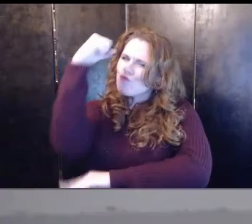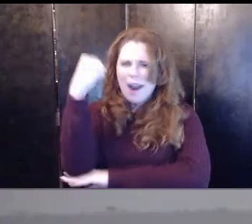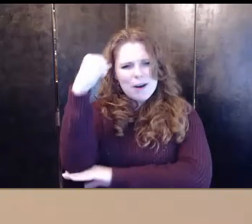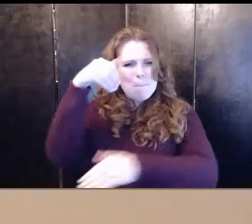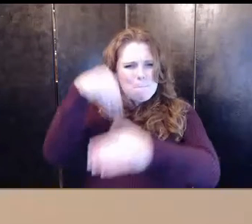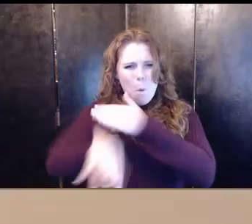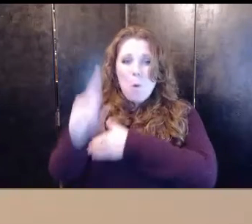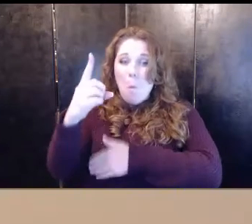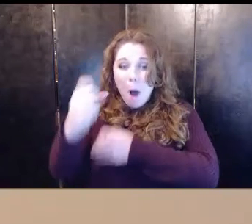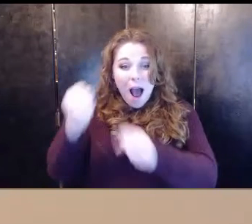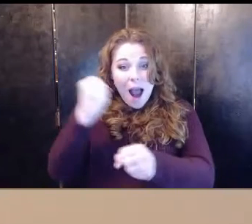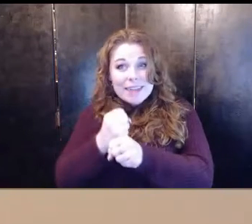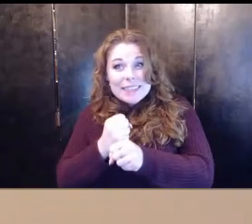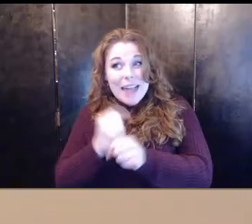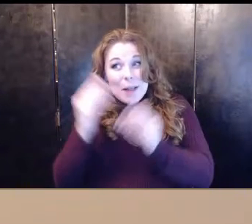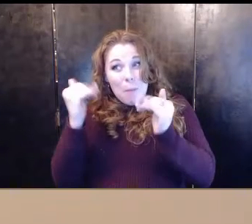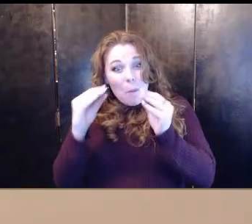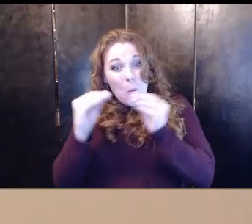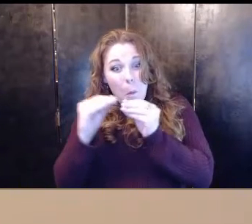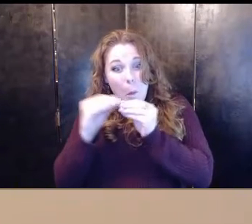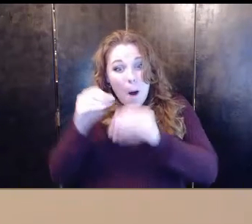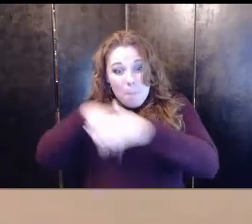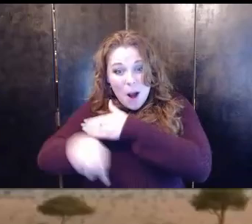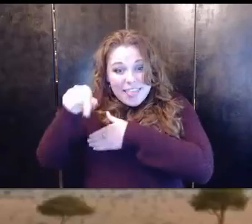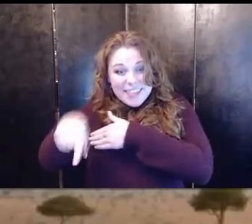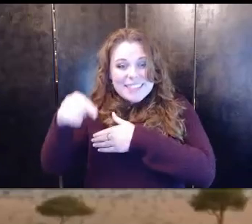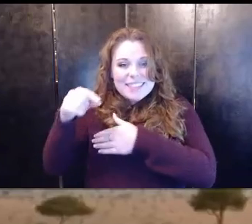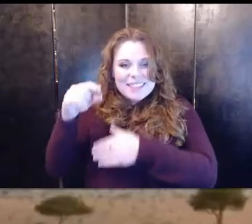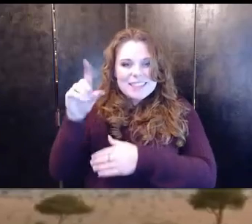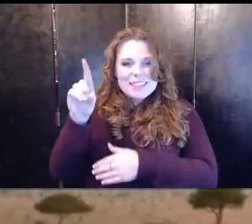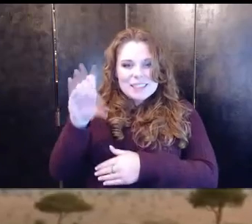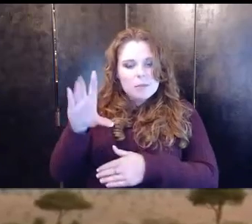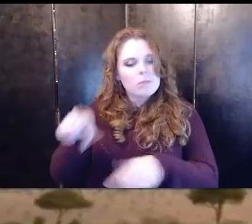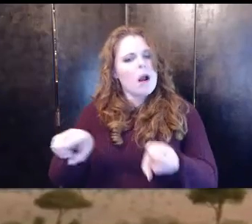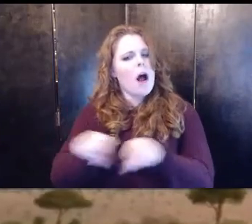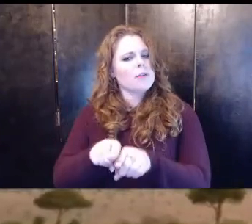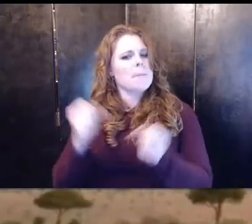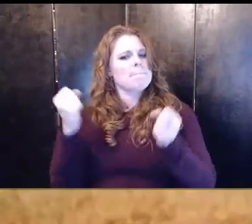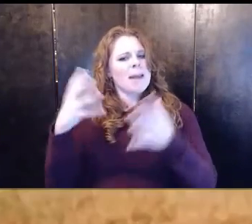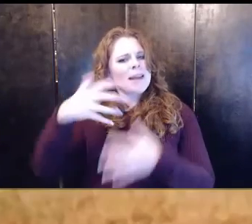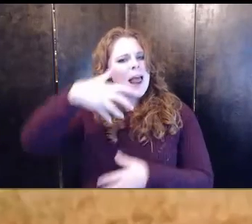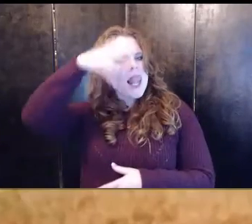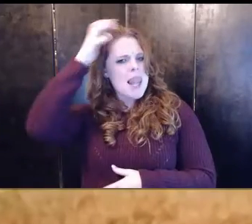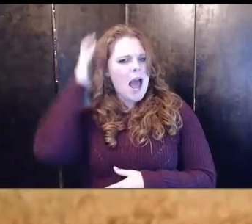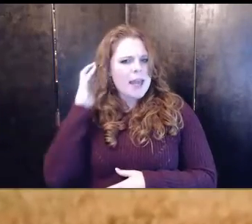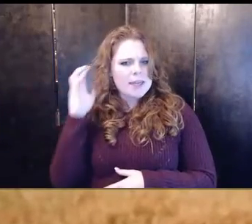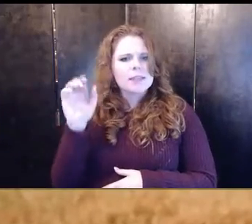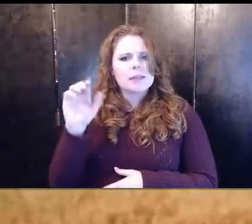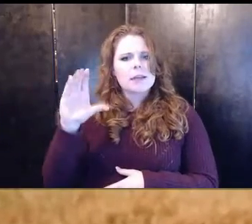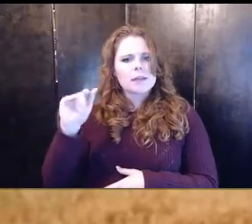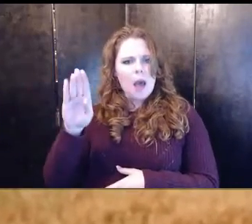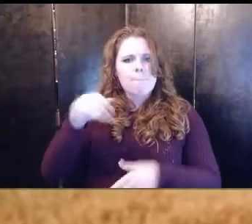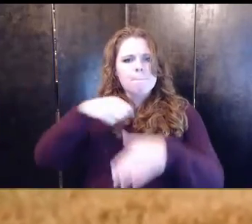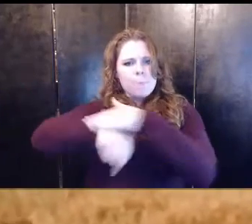1 year, and they expect even more in December. They've also noted a rise in lion pup births across the African